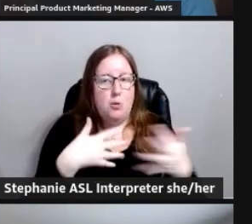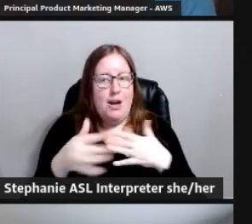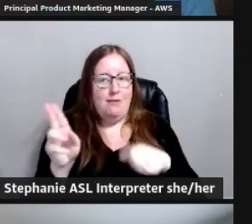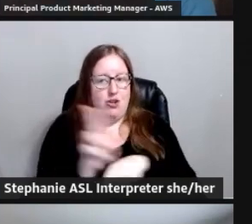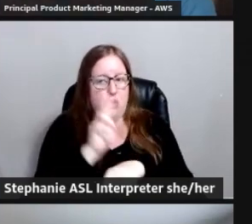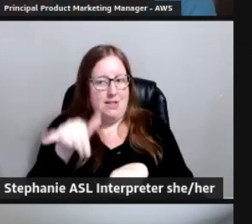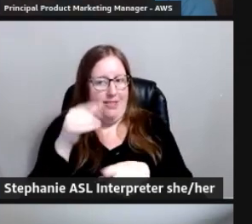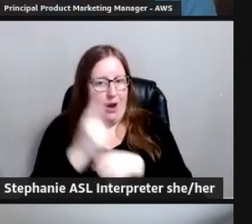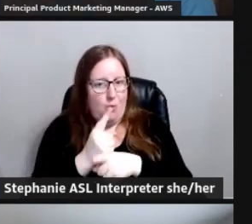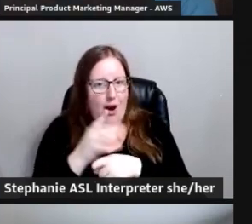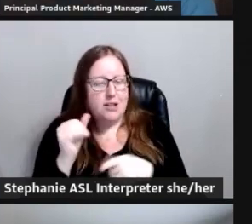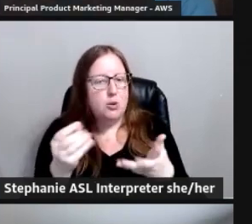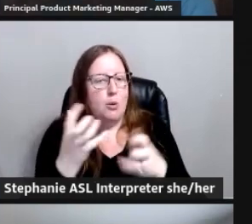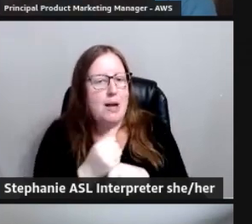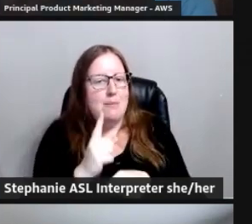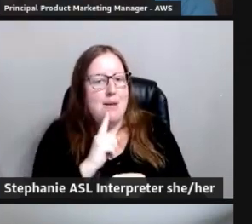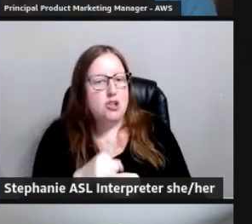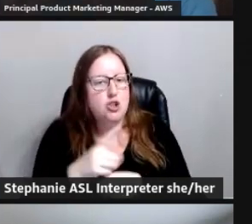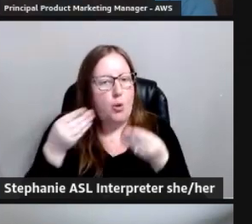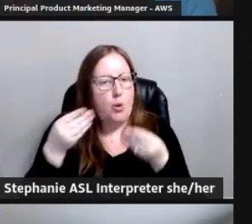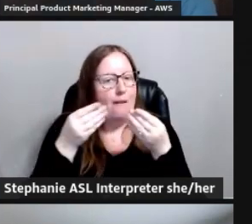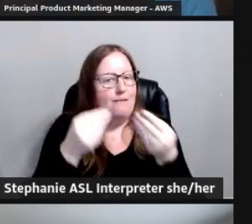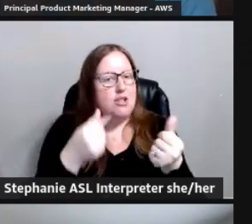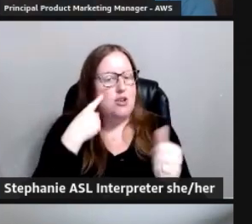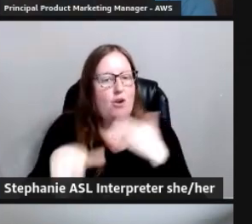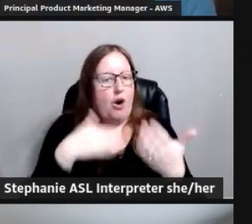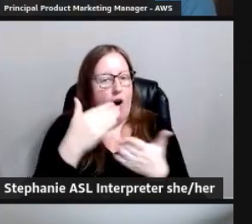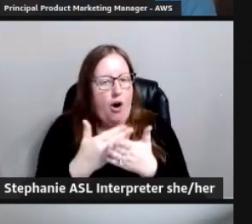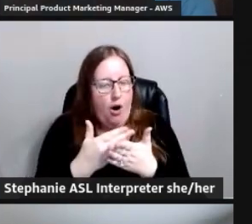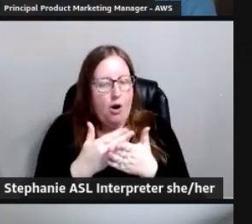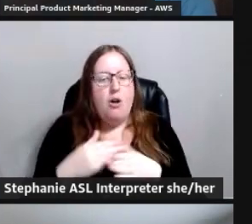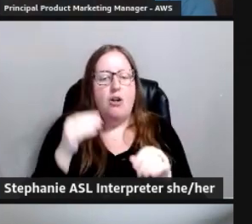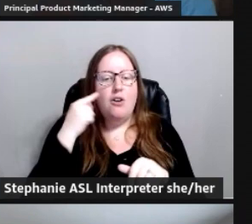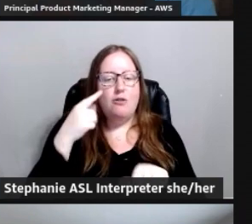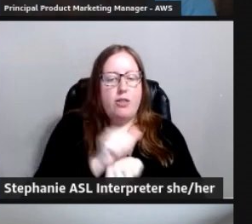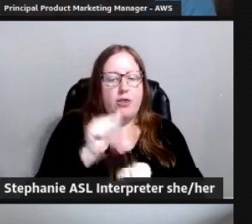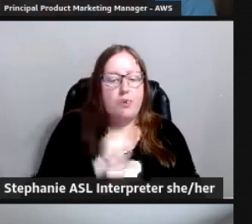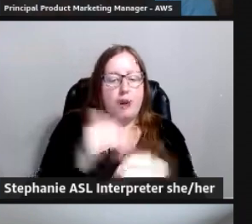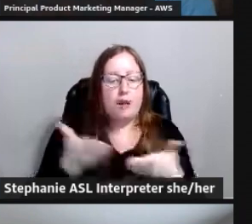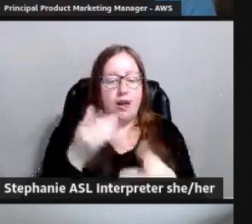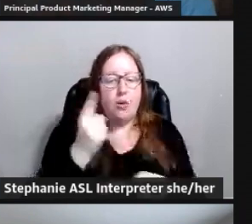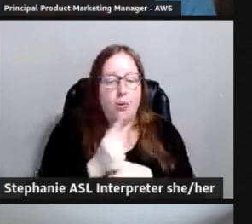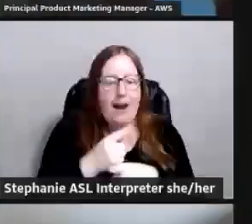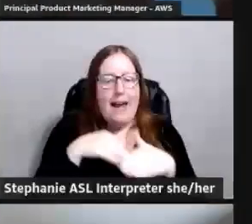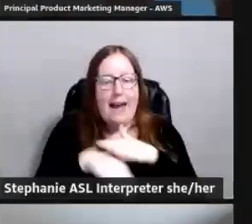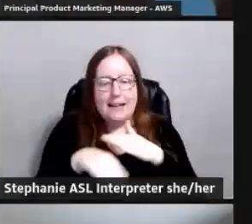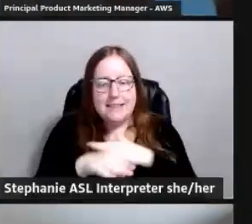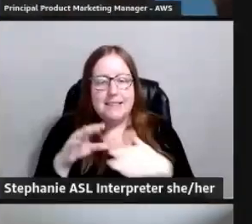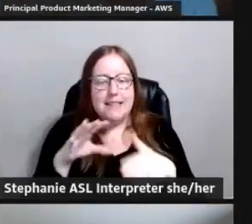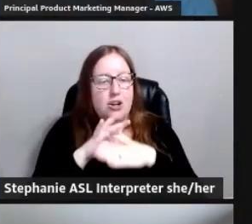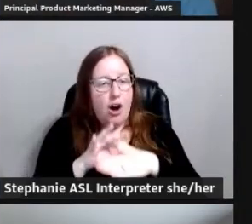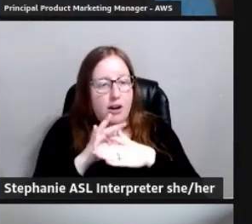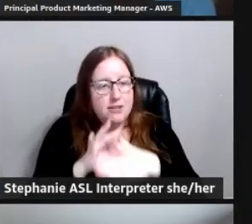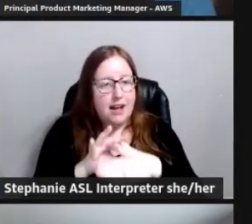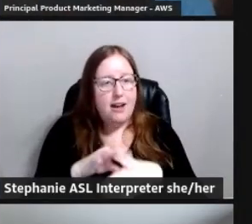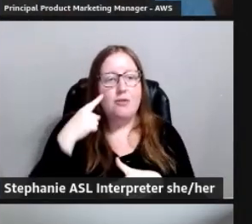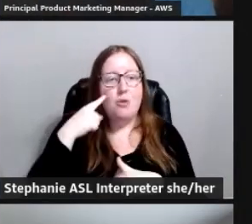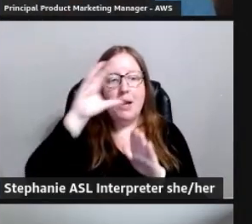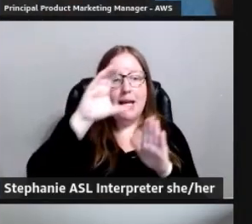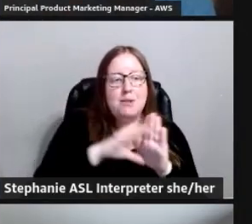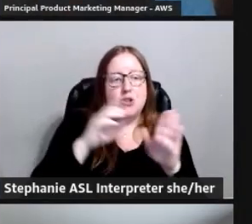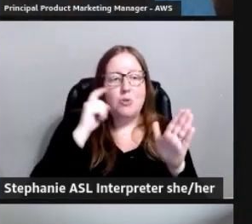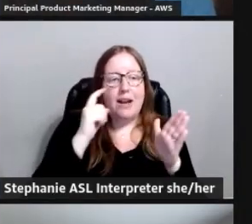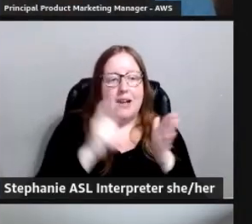right? So we want to make sure that we're efficient in all aspects of the work that we do here, right? Accessing the content, doing the image recognition.